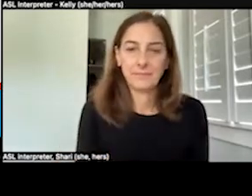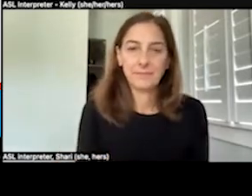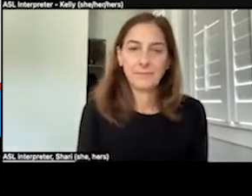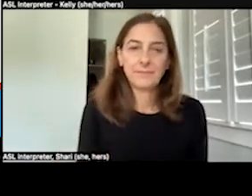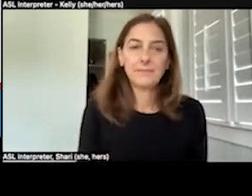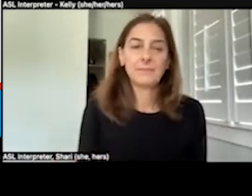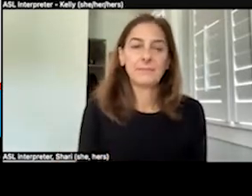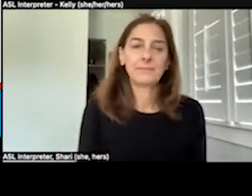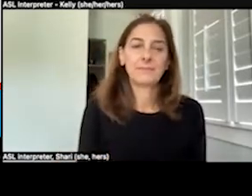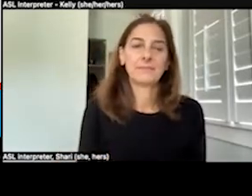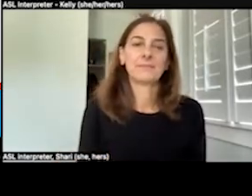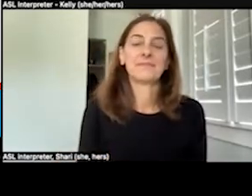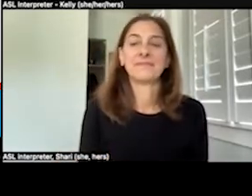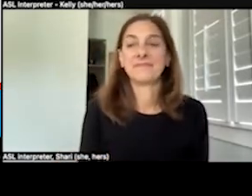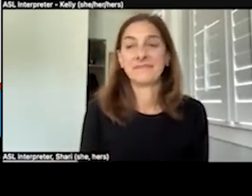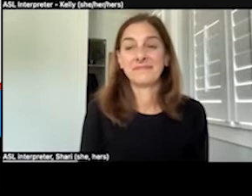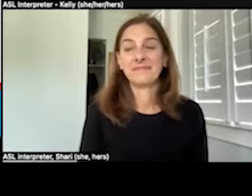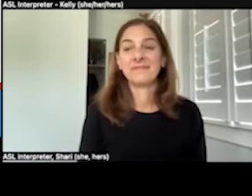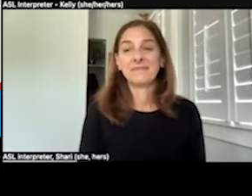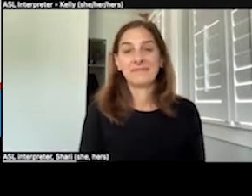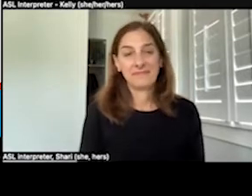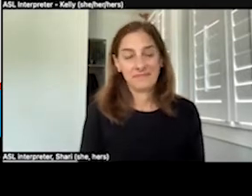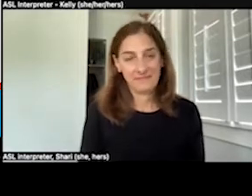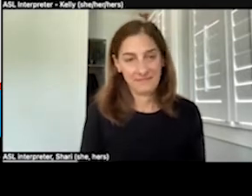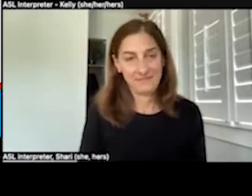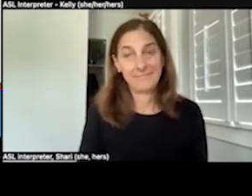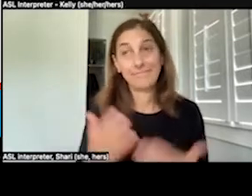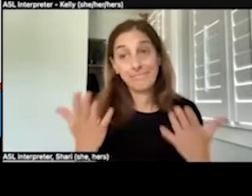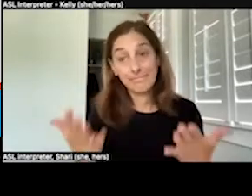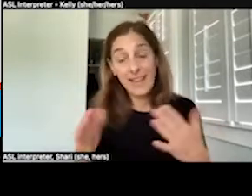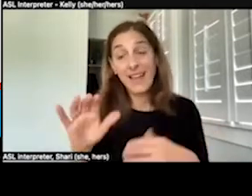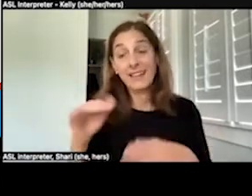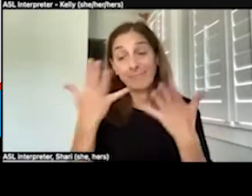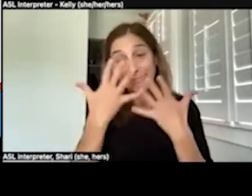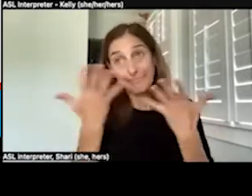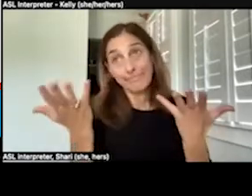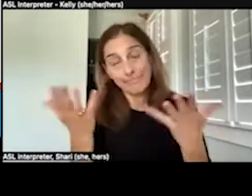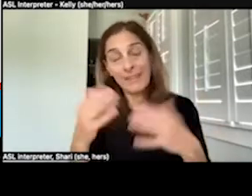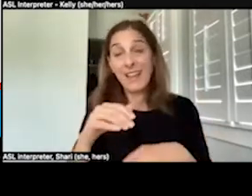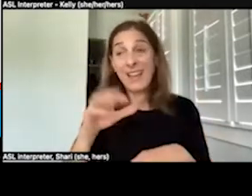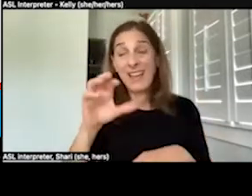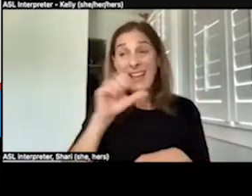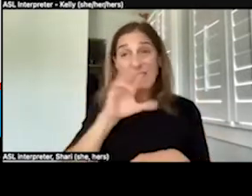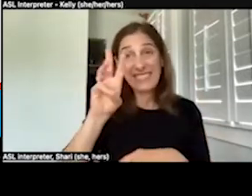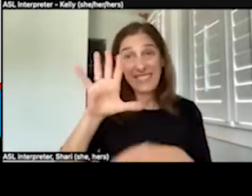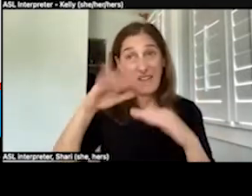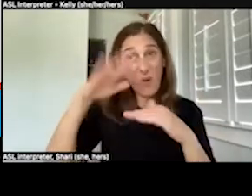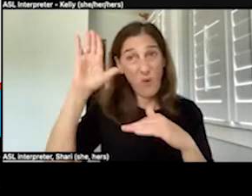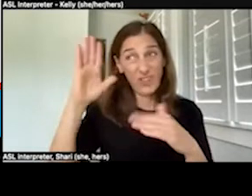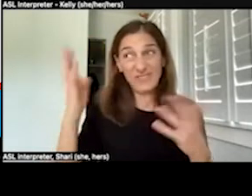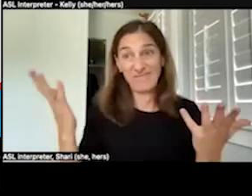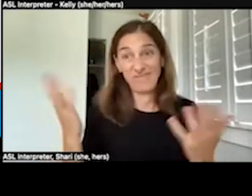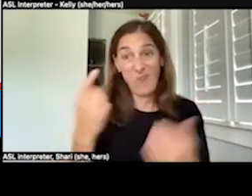So now that I said that, unfortunately for the over 65 population, right now there only is a